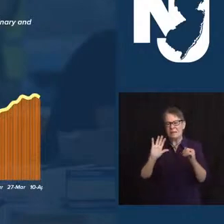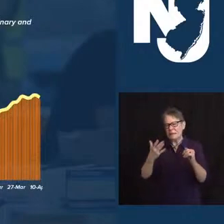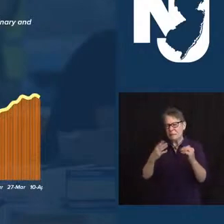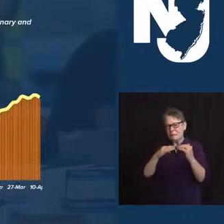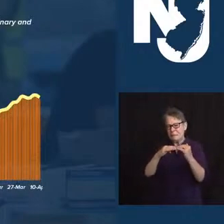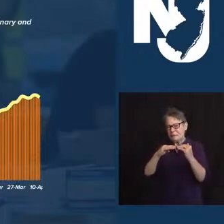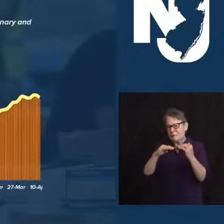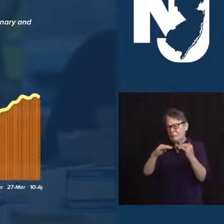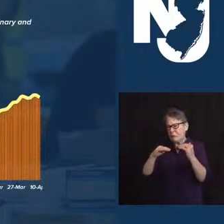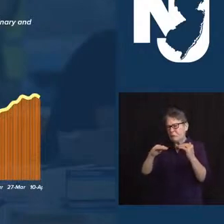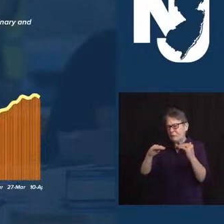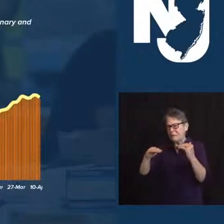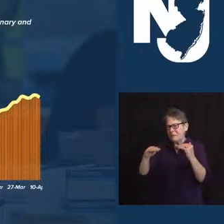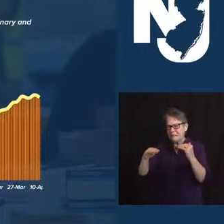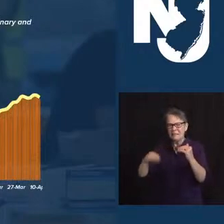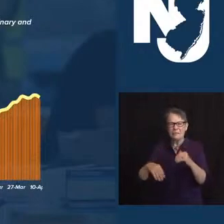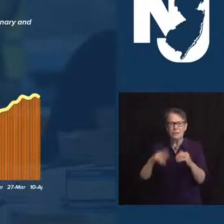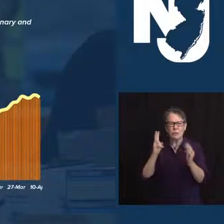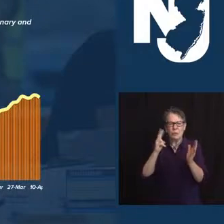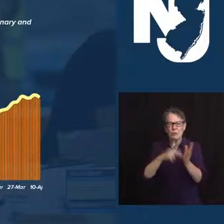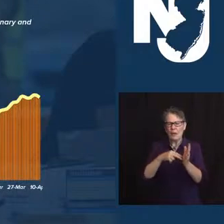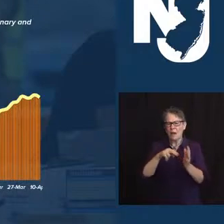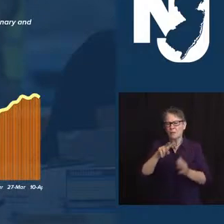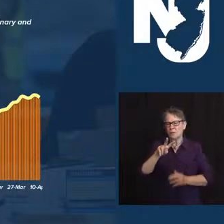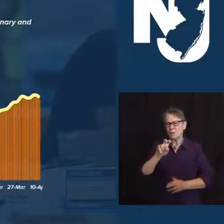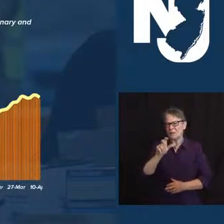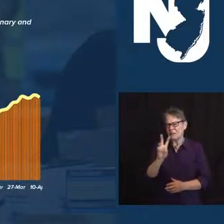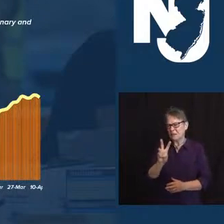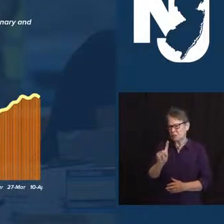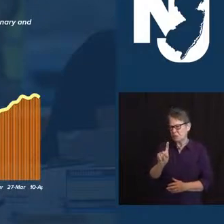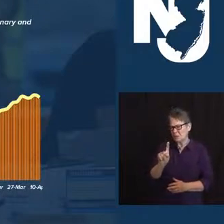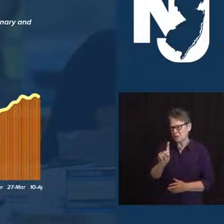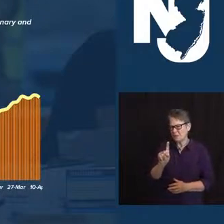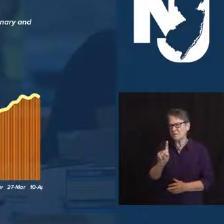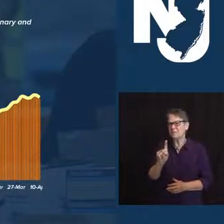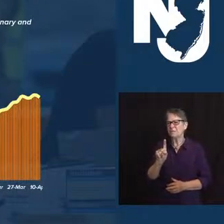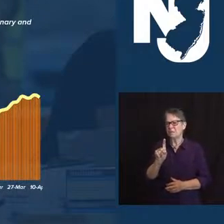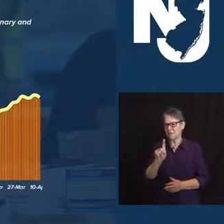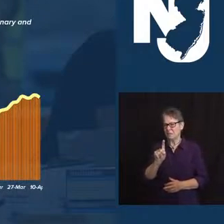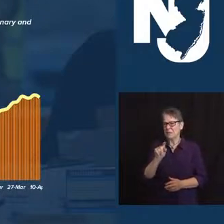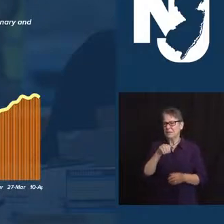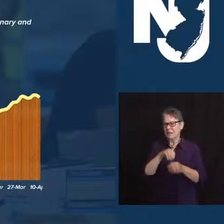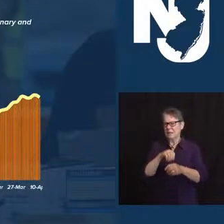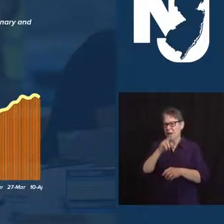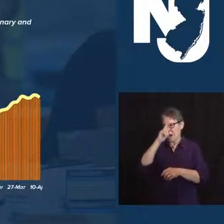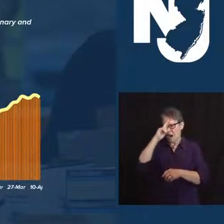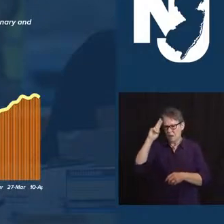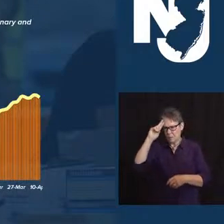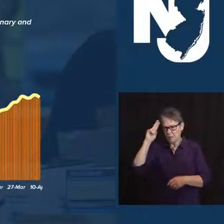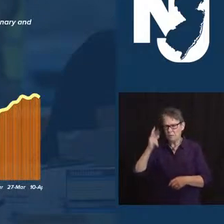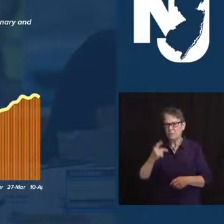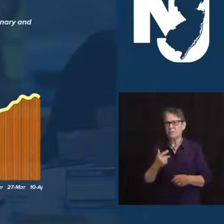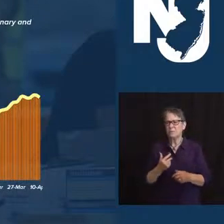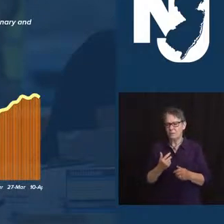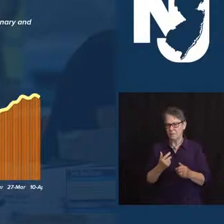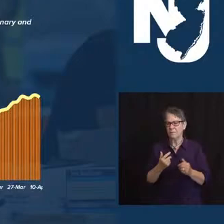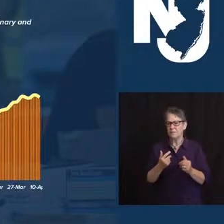over the past several days as well. The number of individuals hospitalized statewide as of 10 p.m. last night, you could